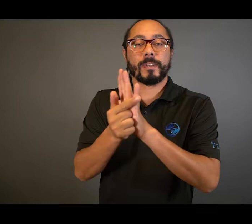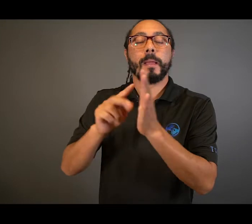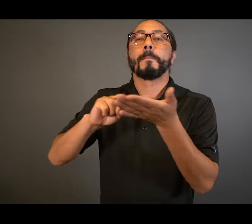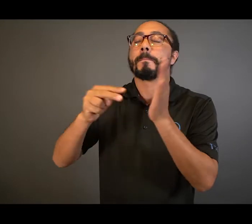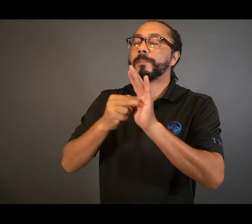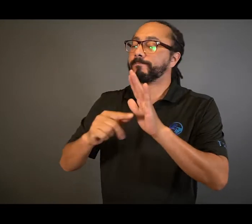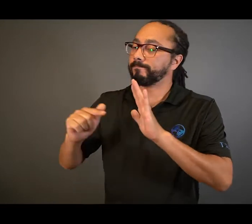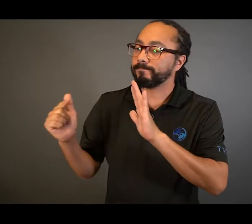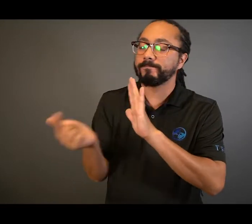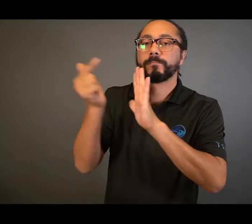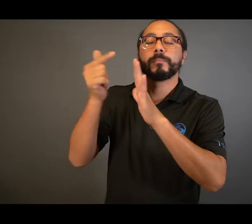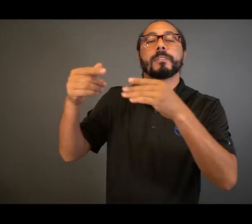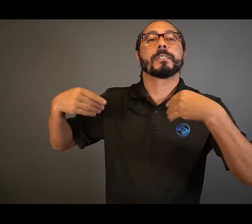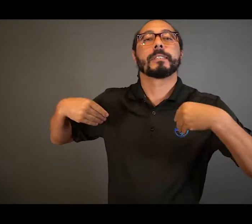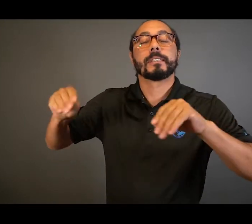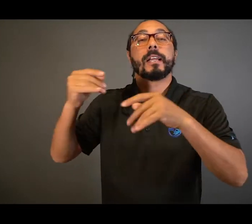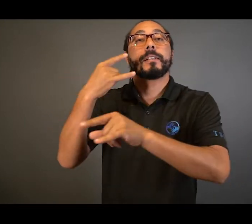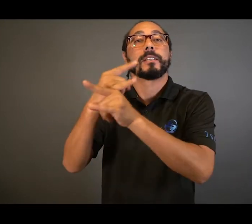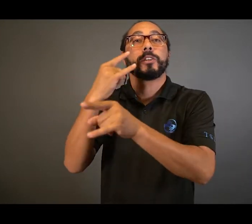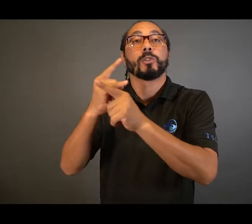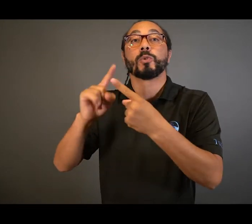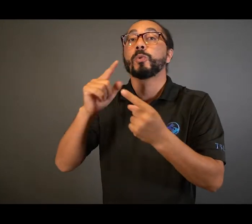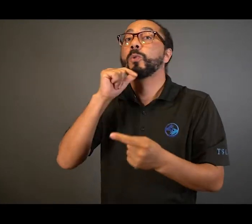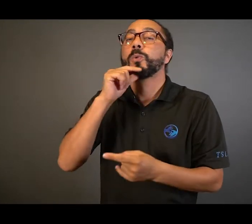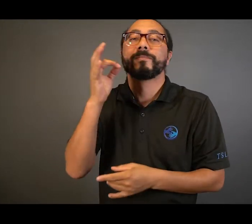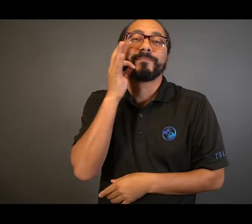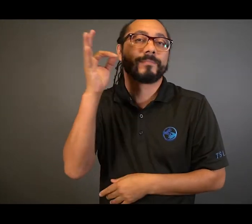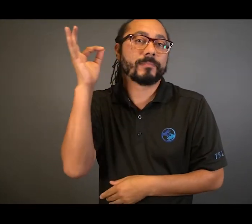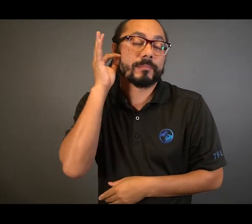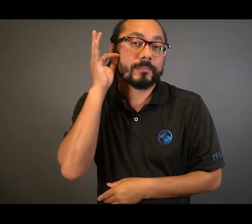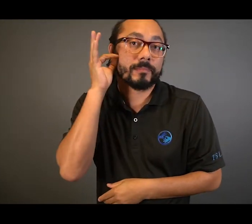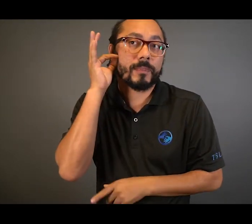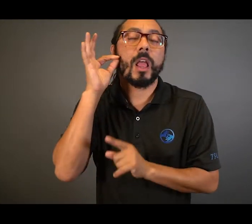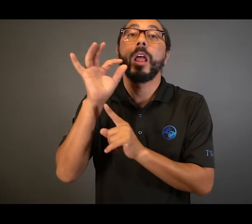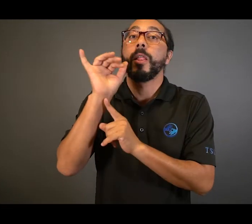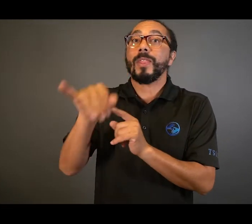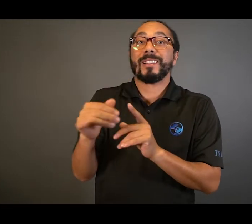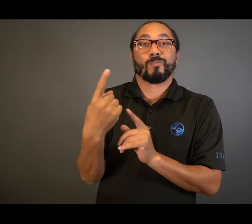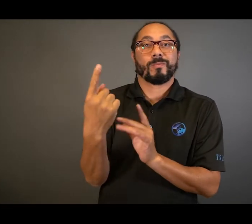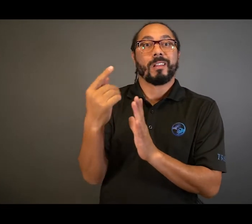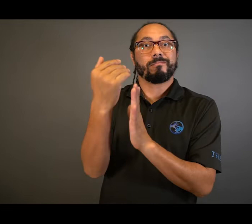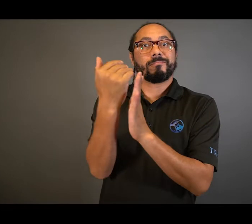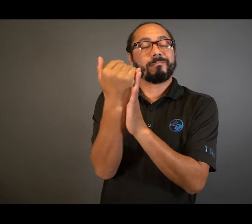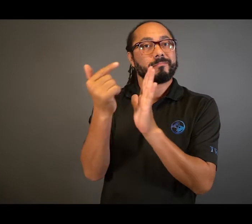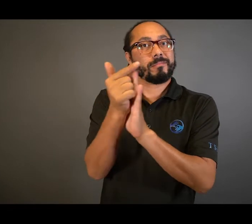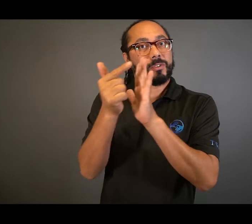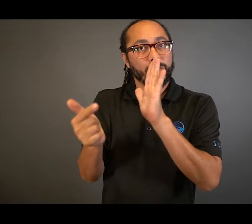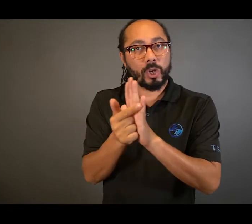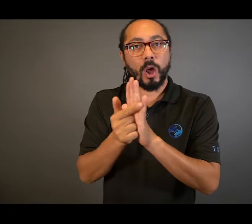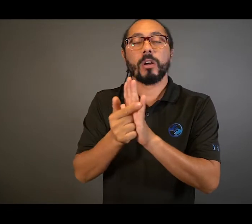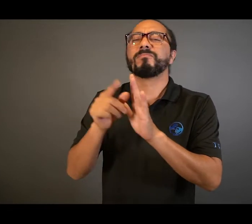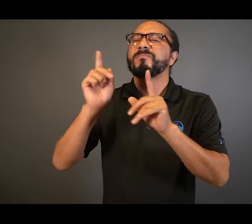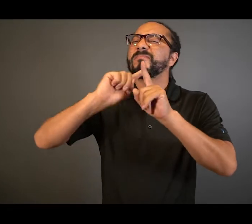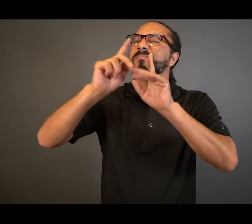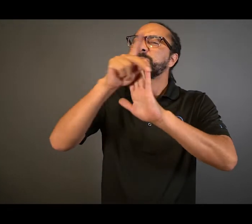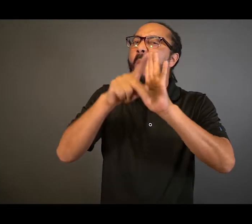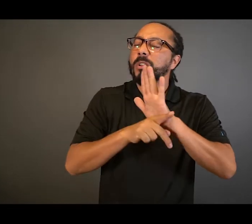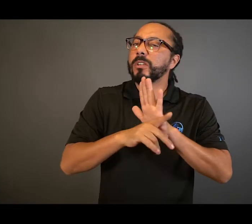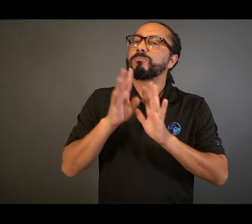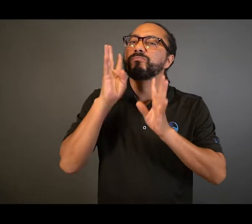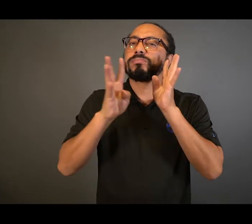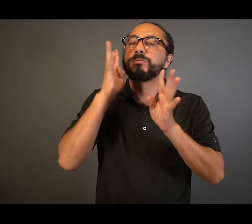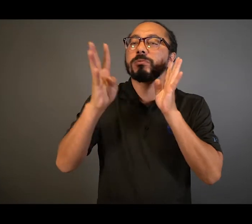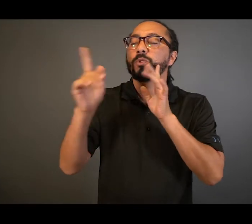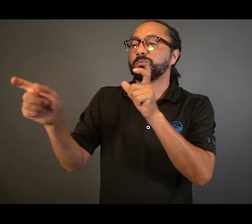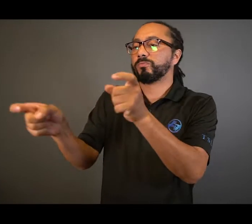1835 act prohibiting the sale of spirituous liquors to Indians was part of a series of policies aimed at